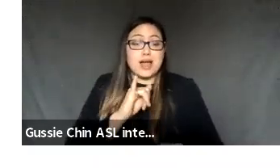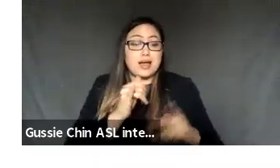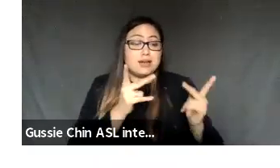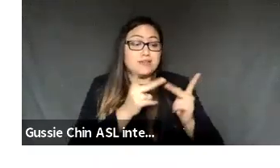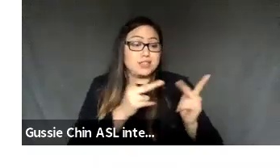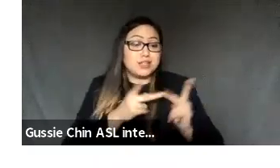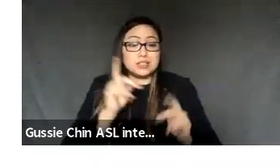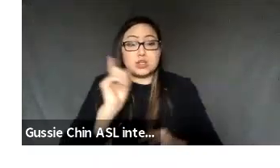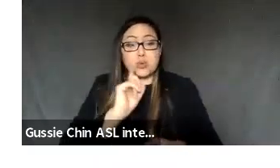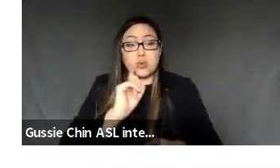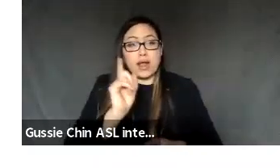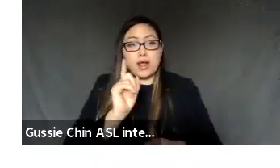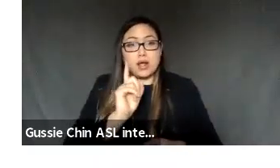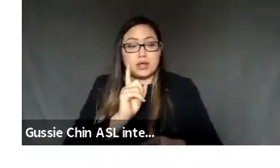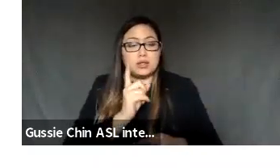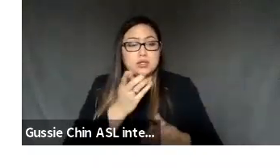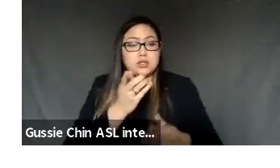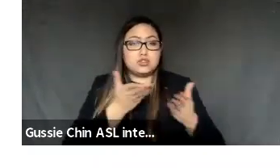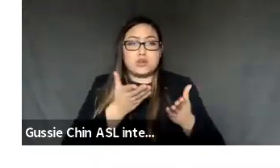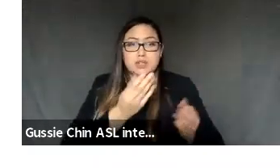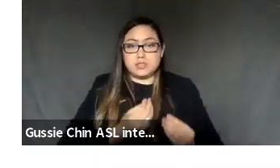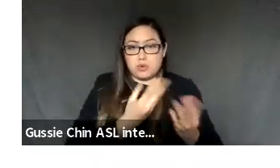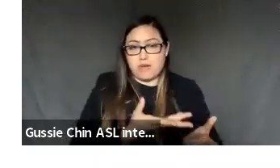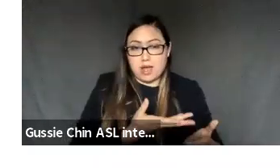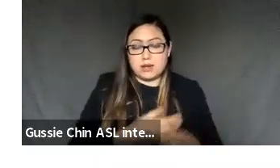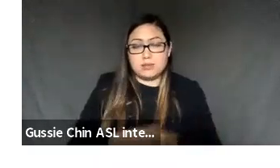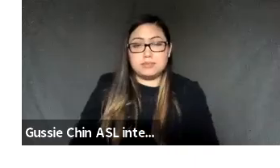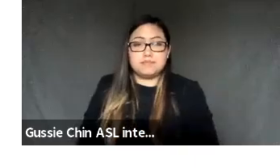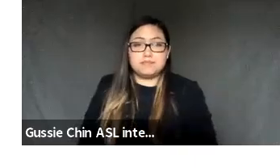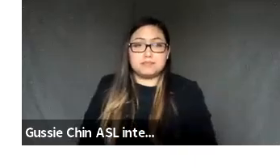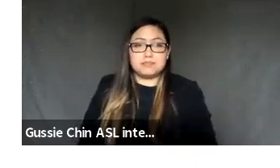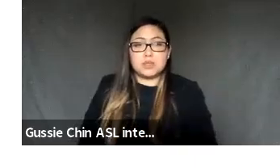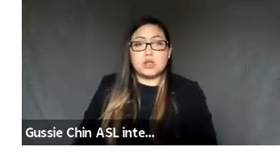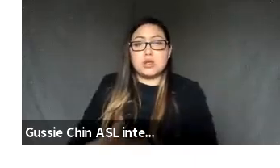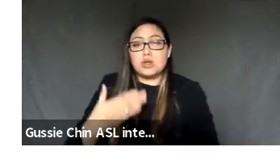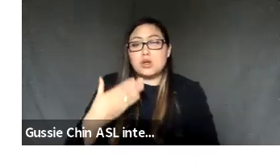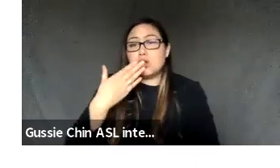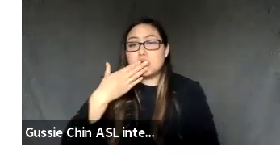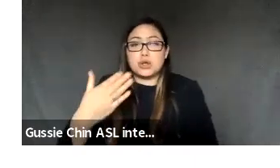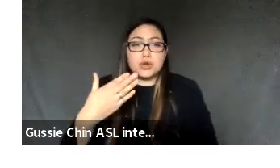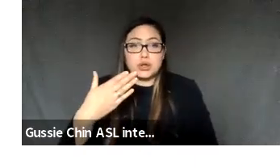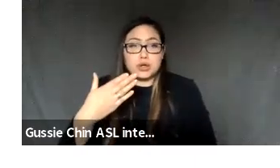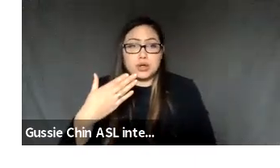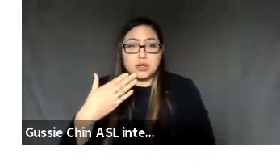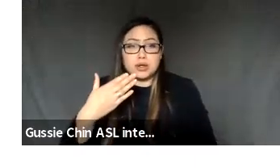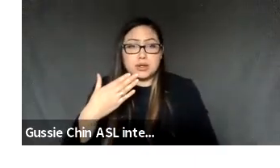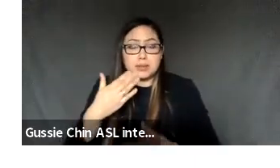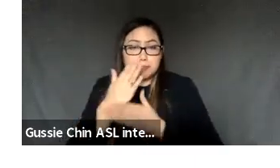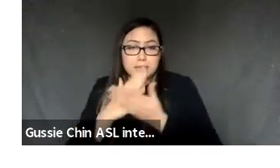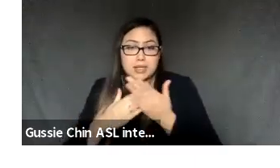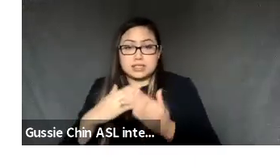services are provided. Now, a good companion piece or a good companion document to the MDE